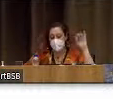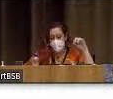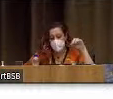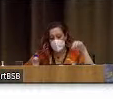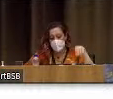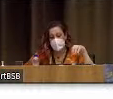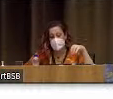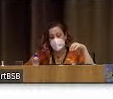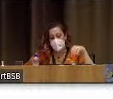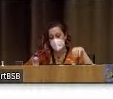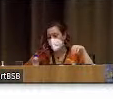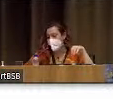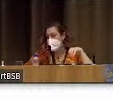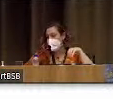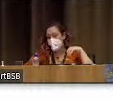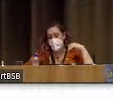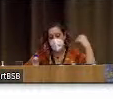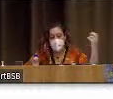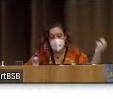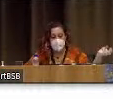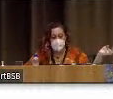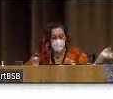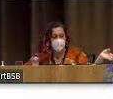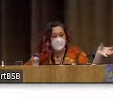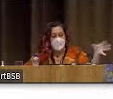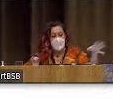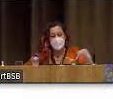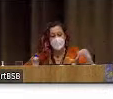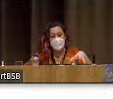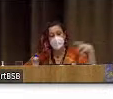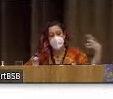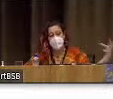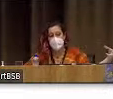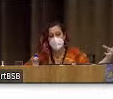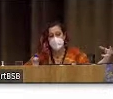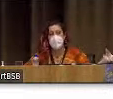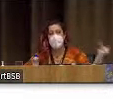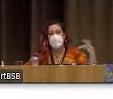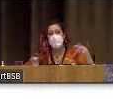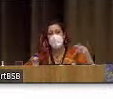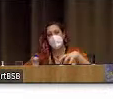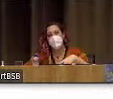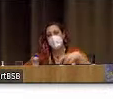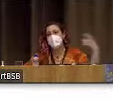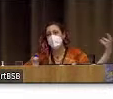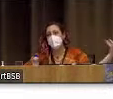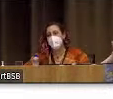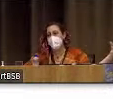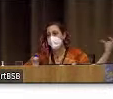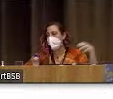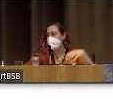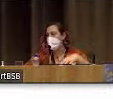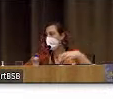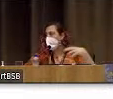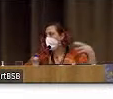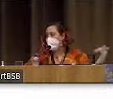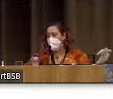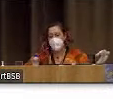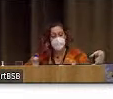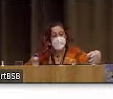2020, we had our first patient that was hospitalized with a suspicion of